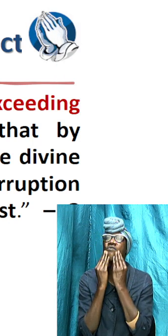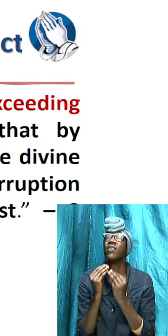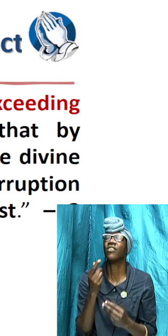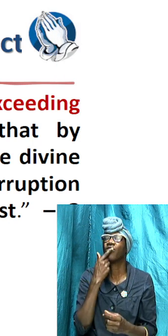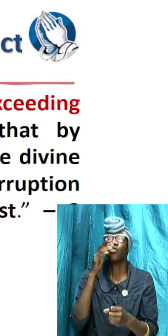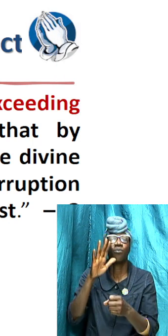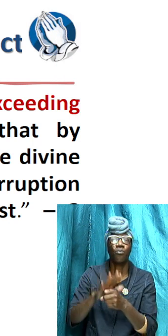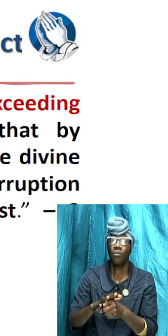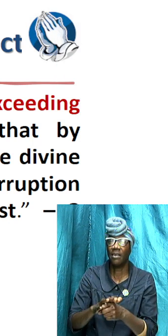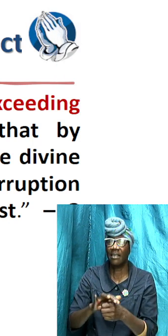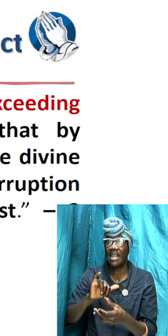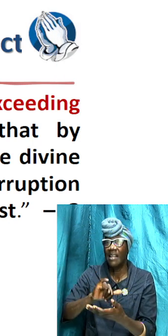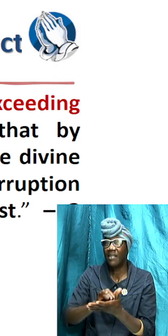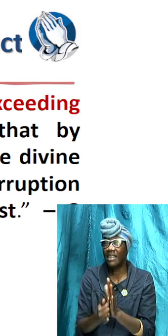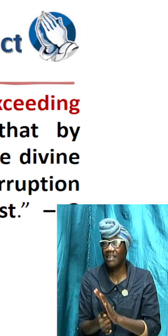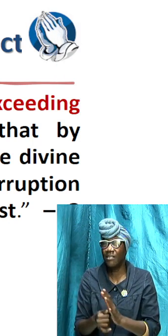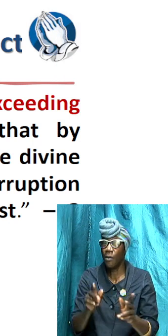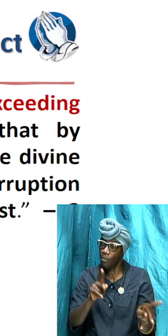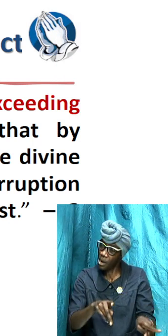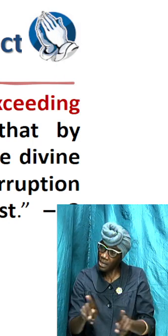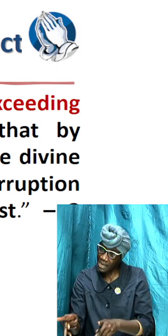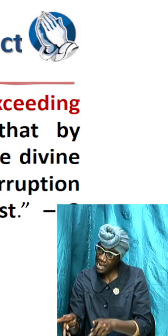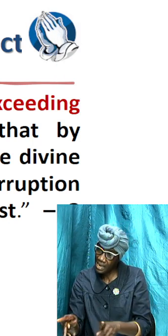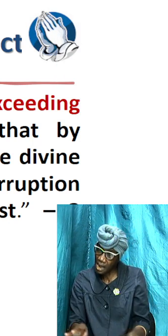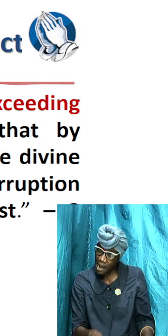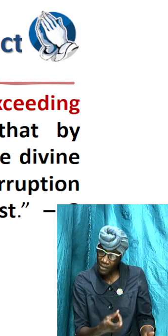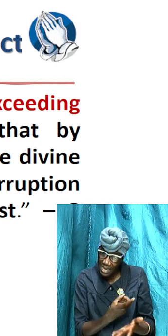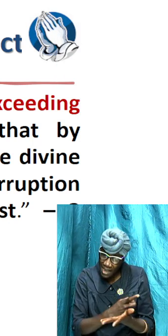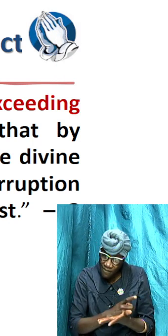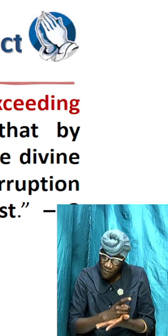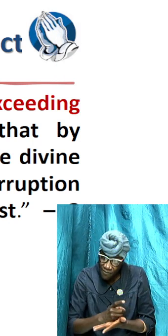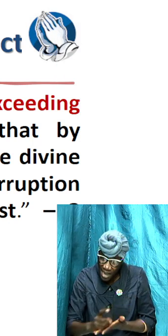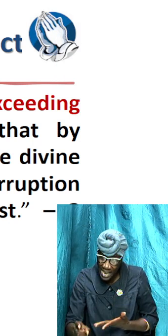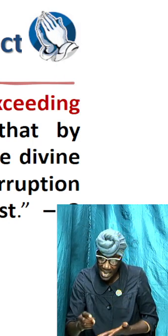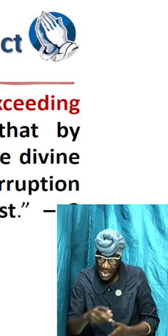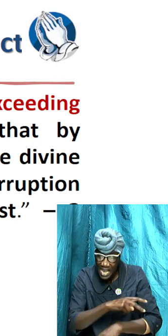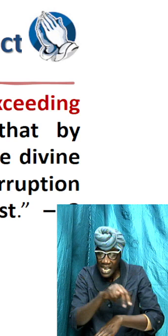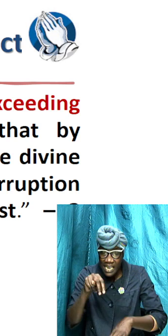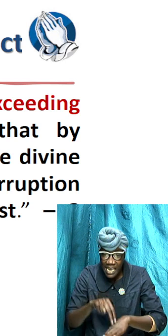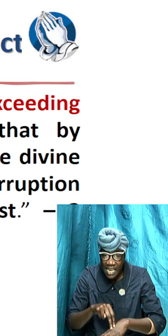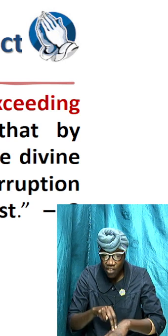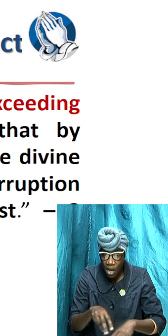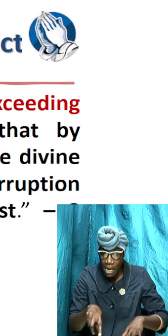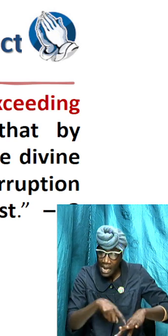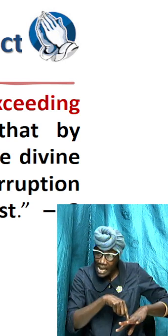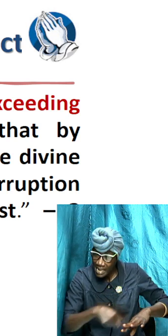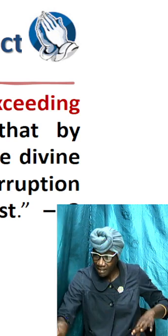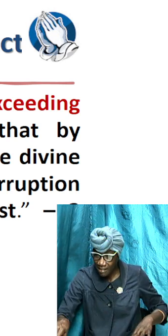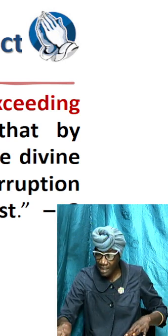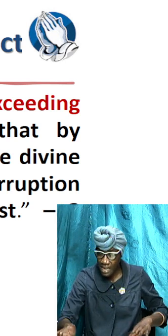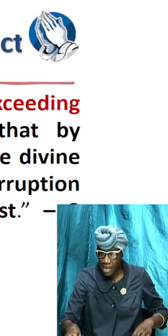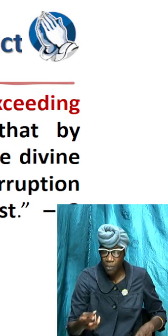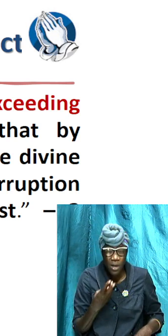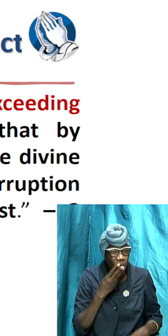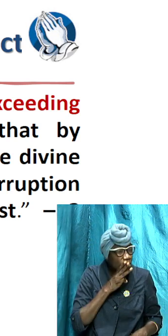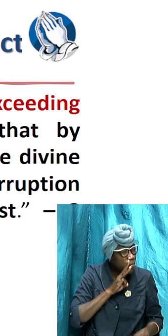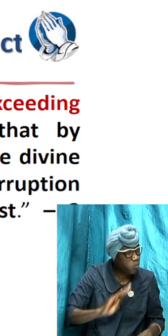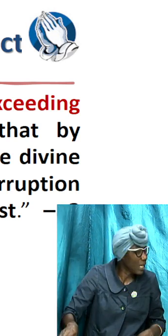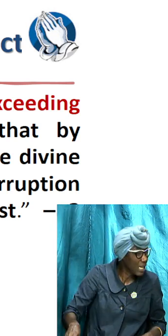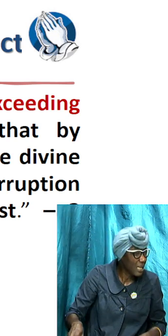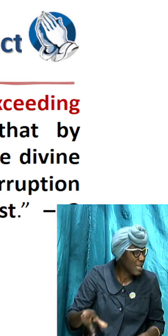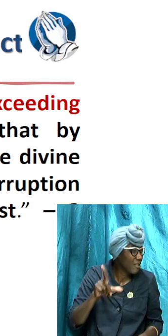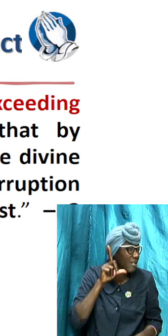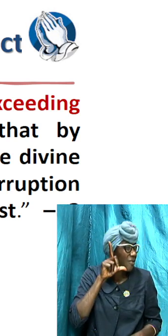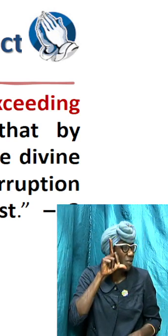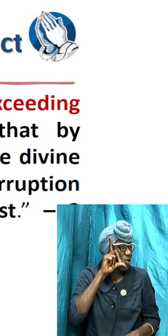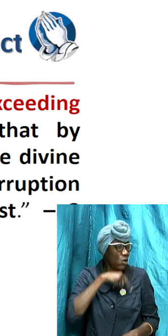might be partakers of the divine nature, having escaped the corrupt that is in the world through lust. So Peter